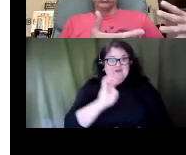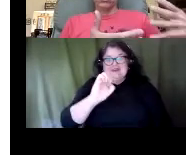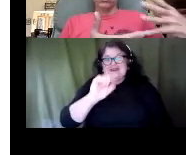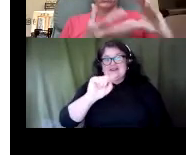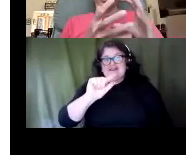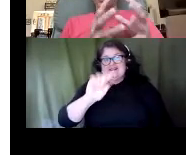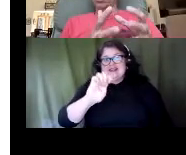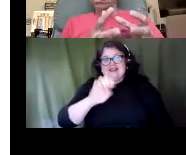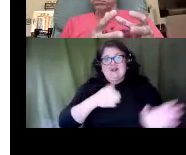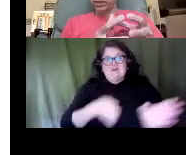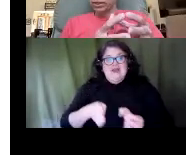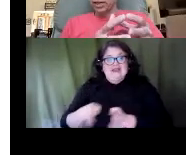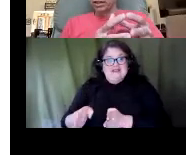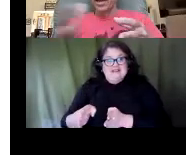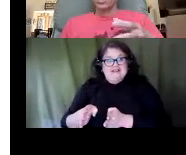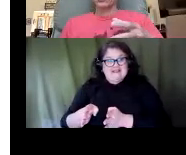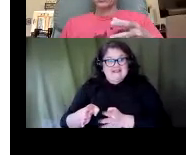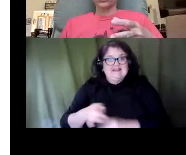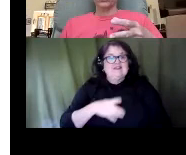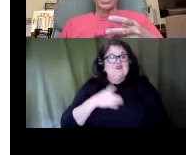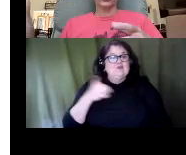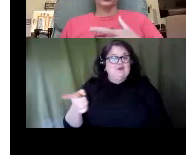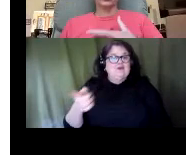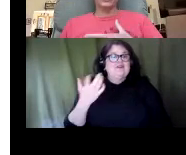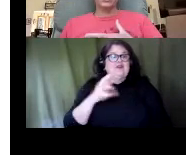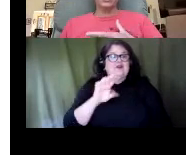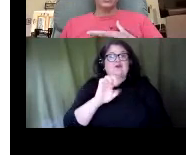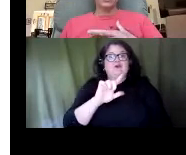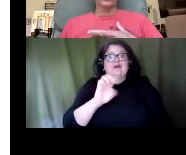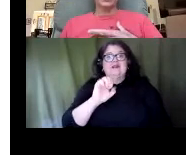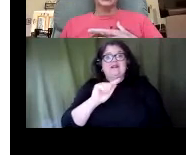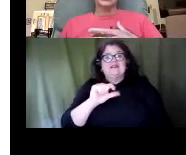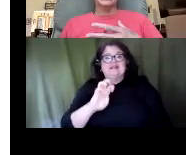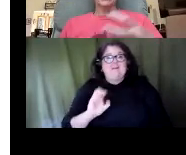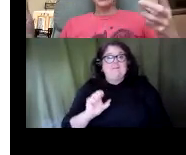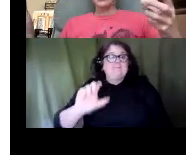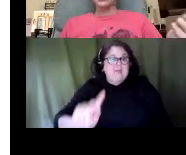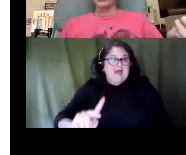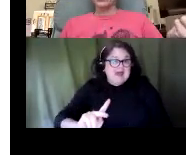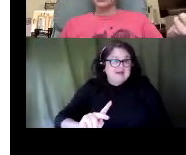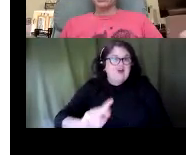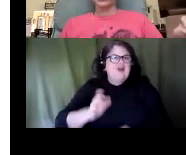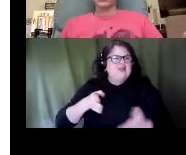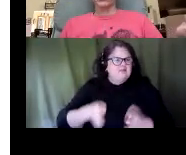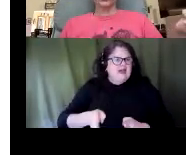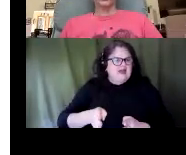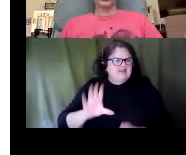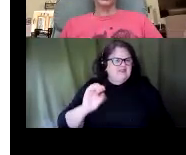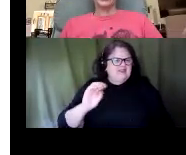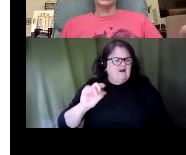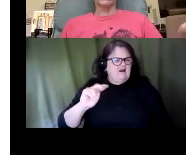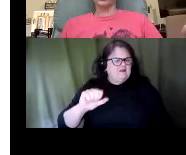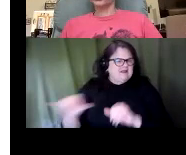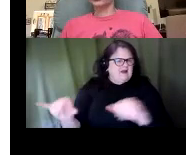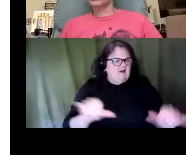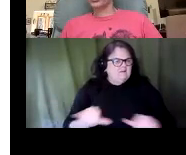to put their real estate on a path back to the commons, but it's not as solid as some of these other tools are,